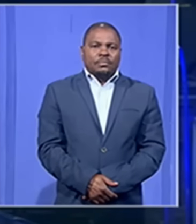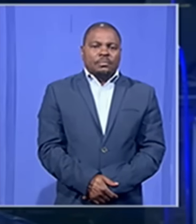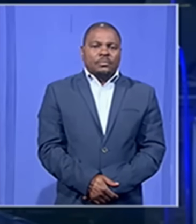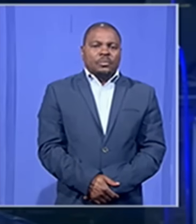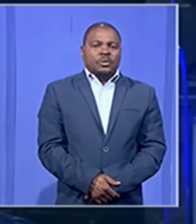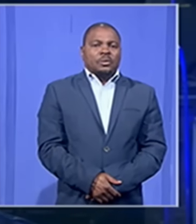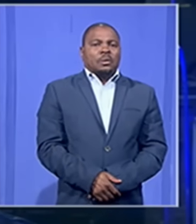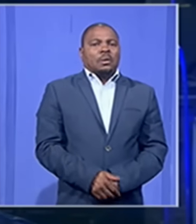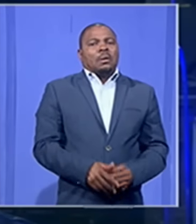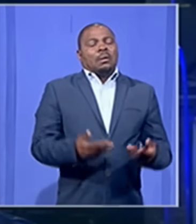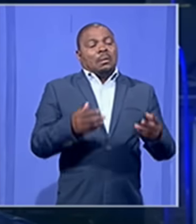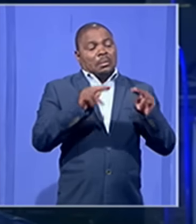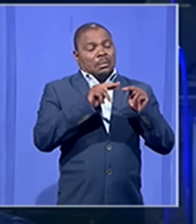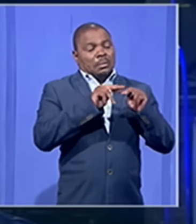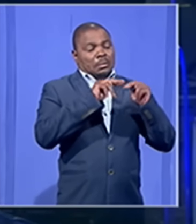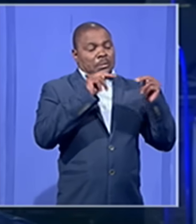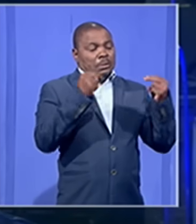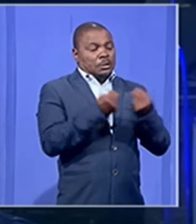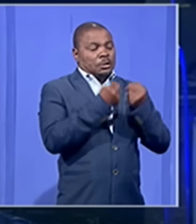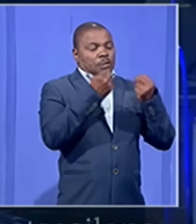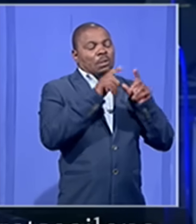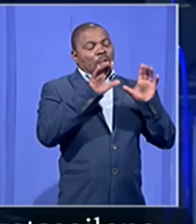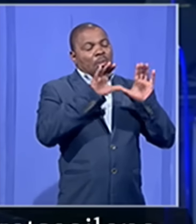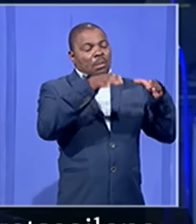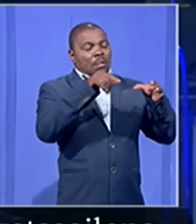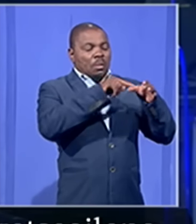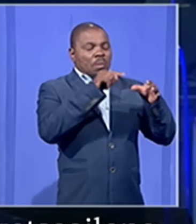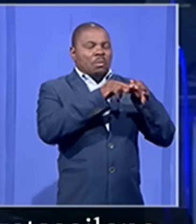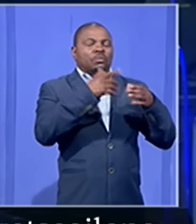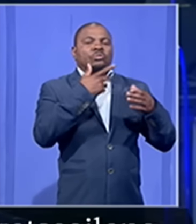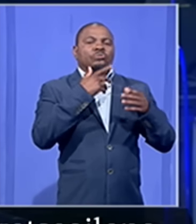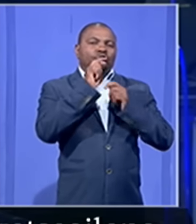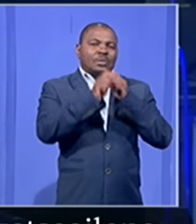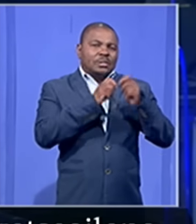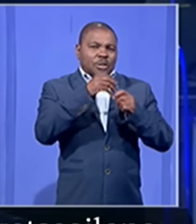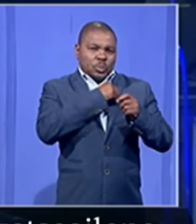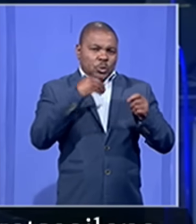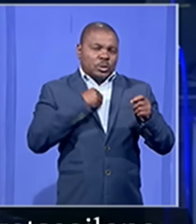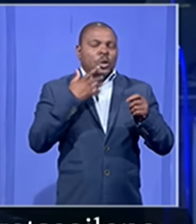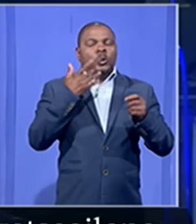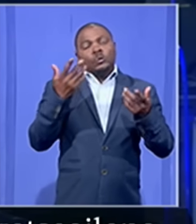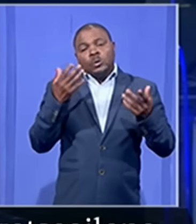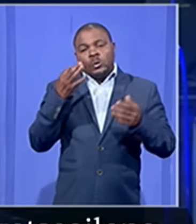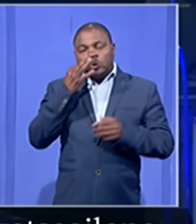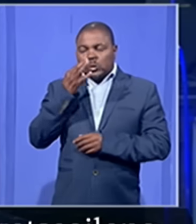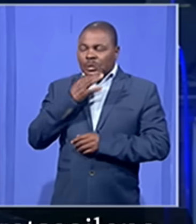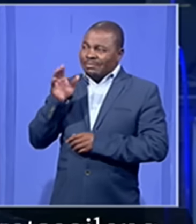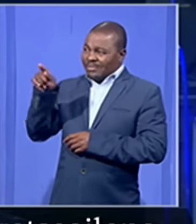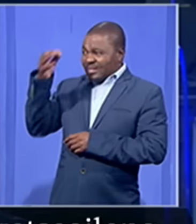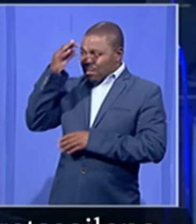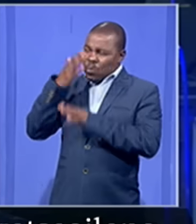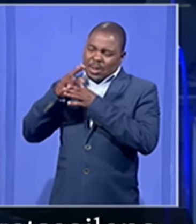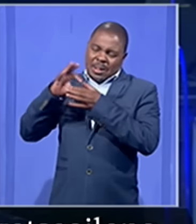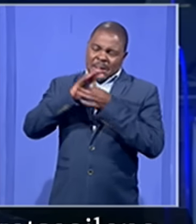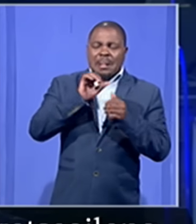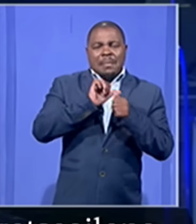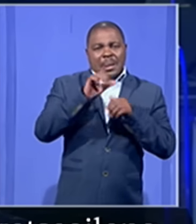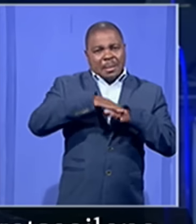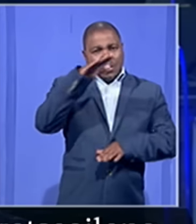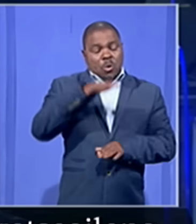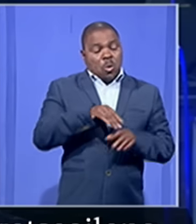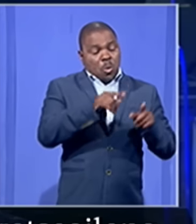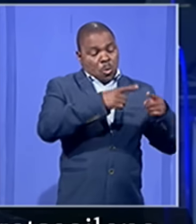Mokgatlho wa bosetšhaba yo emetseng dingaka tsa setso mo Aforika Borwa o ikuetse tirisano mmogo ye oketsegileng ya puso. Mokgatlho o